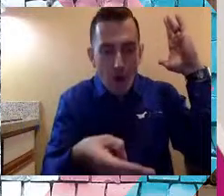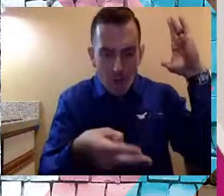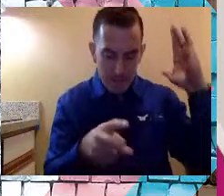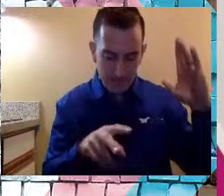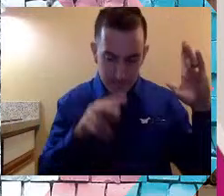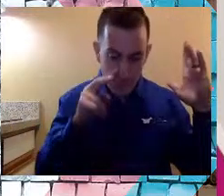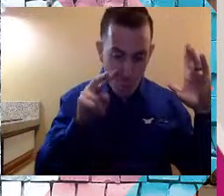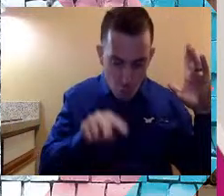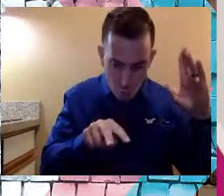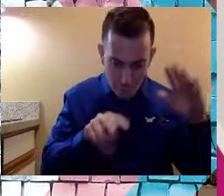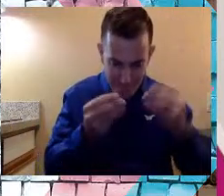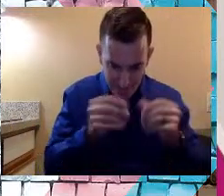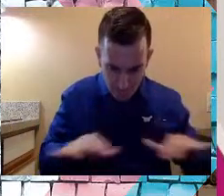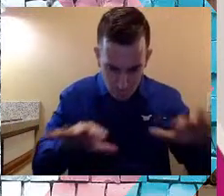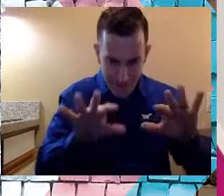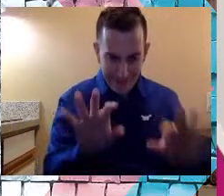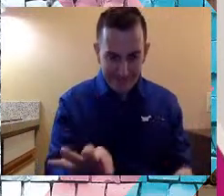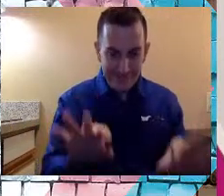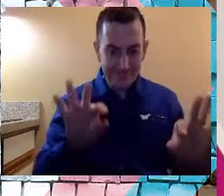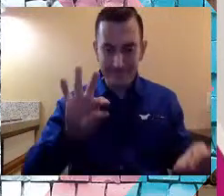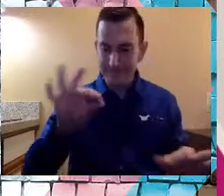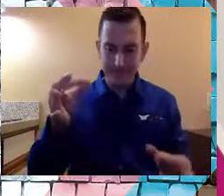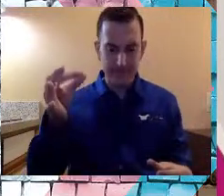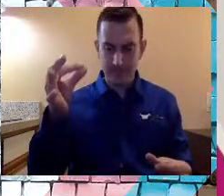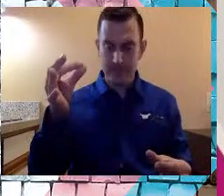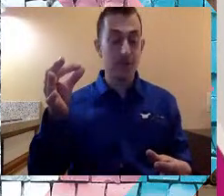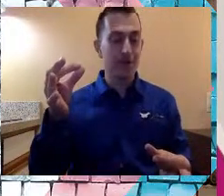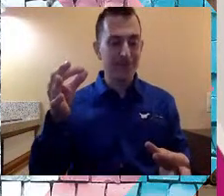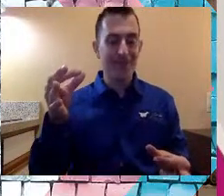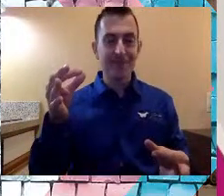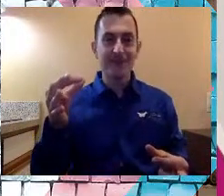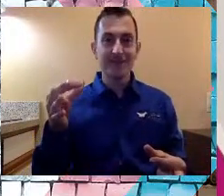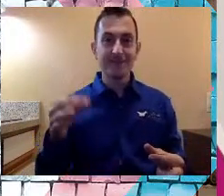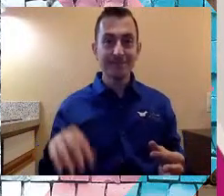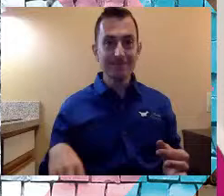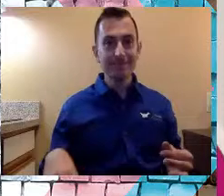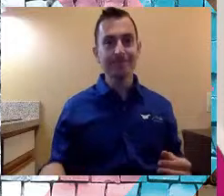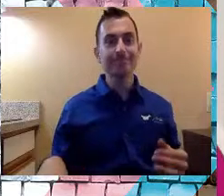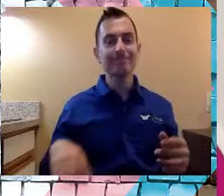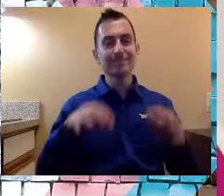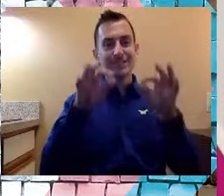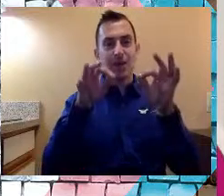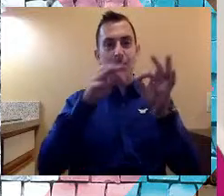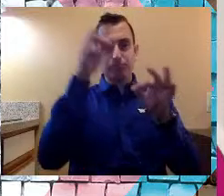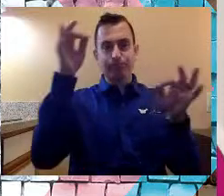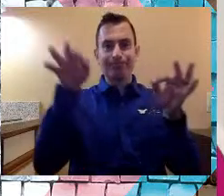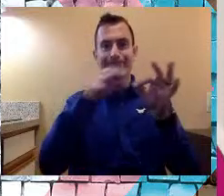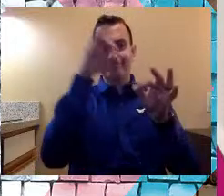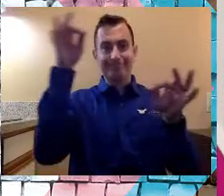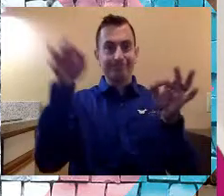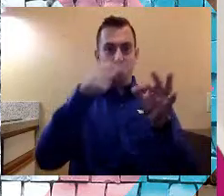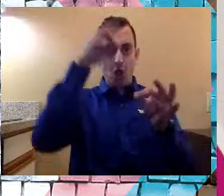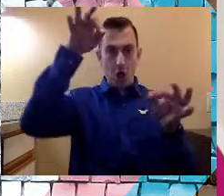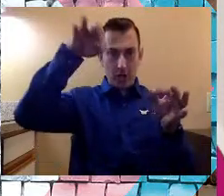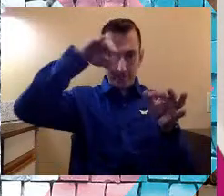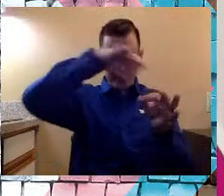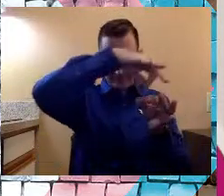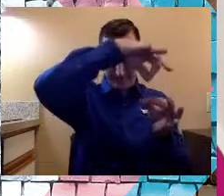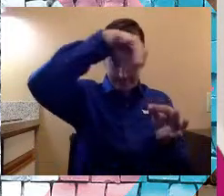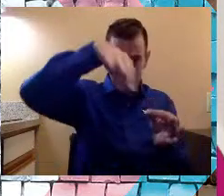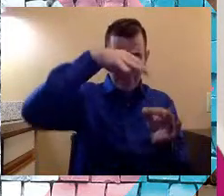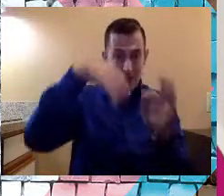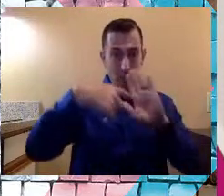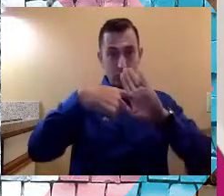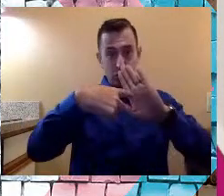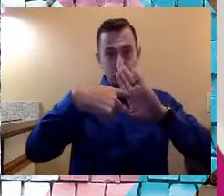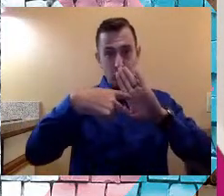you want to start wrapping it with yarn. So I have some that I started, and I'm going to show you, all right? Here's one with